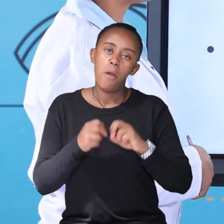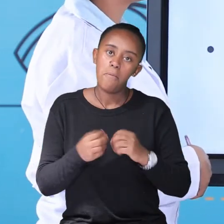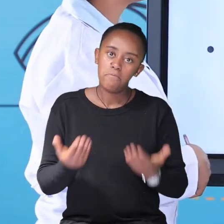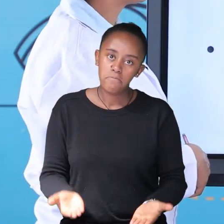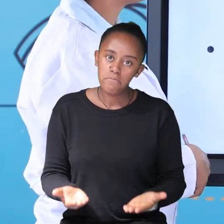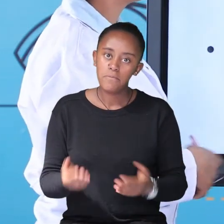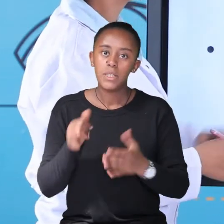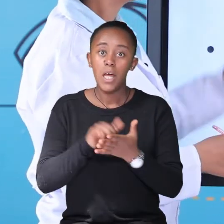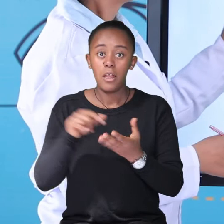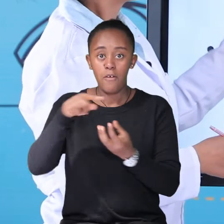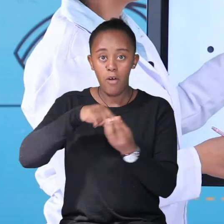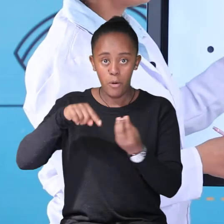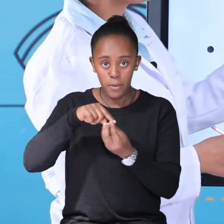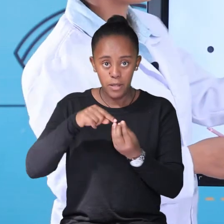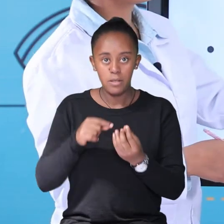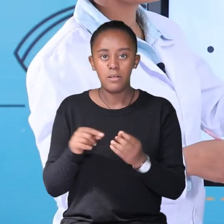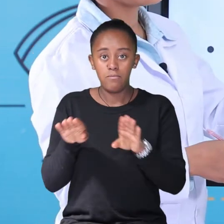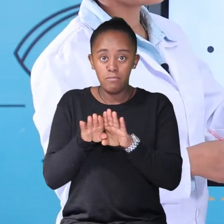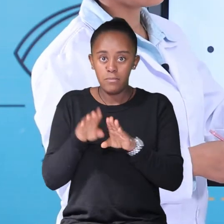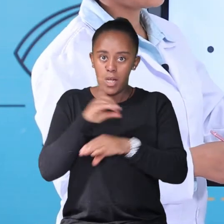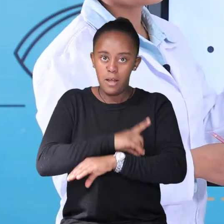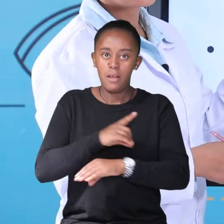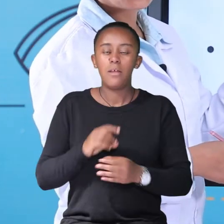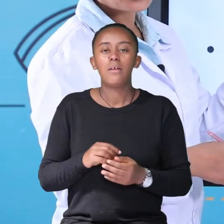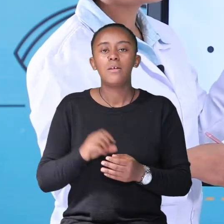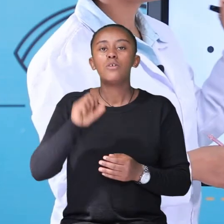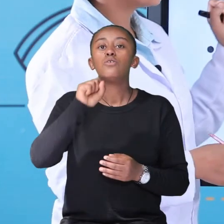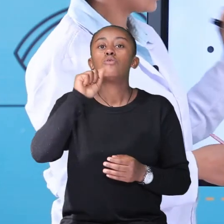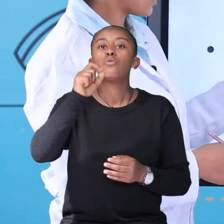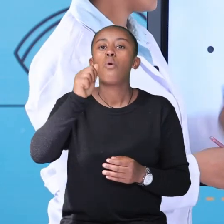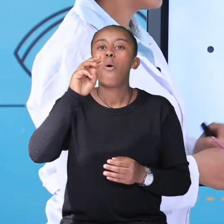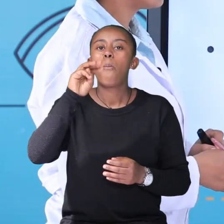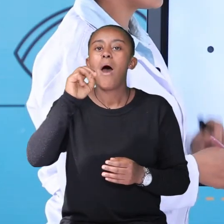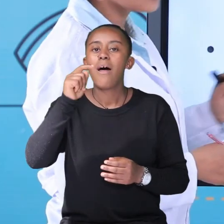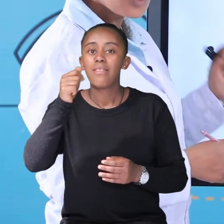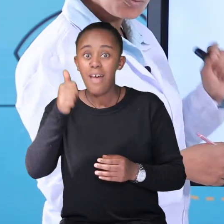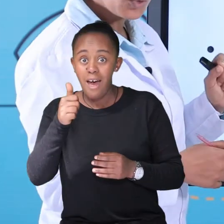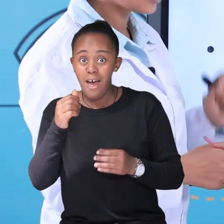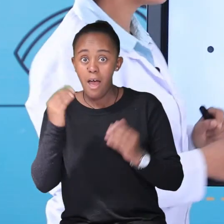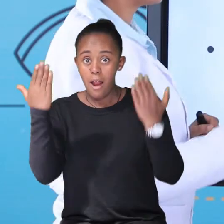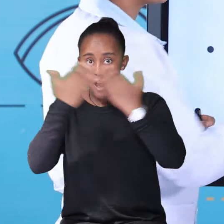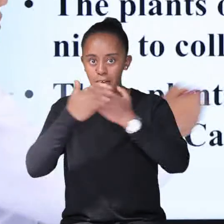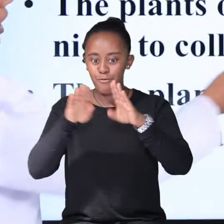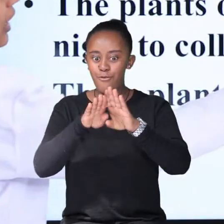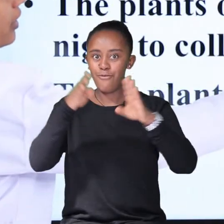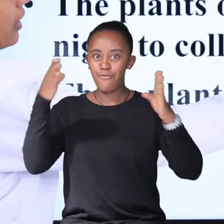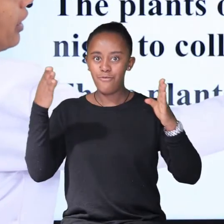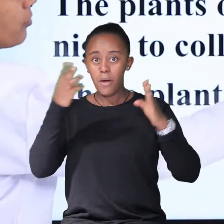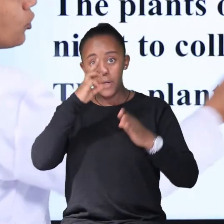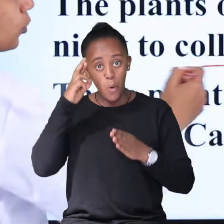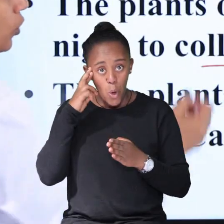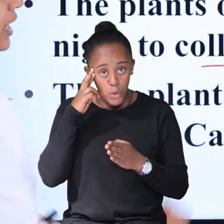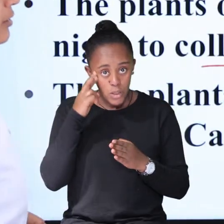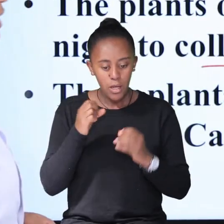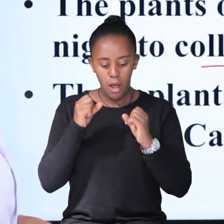in that environment. The plants open their stomata during the night. This is important because they are